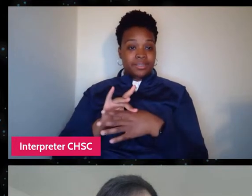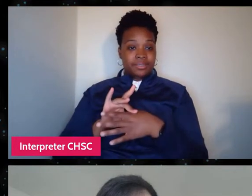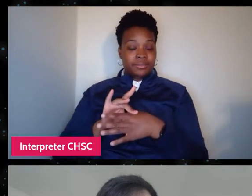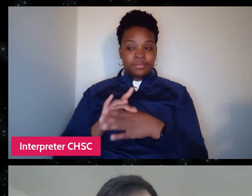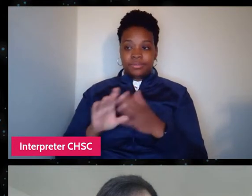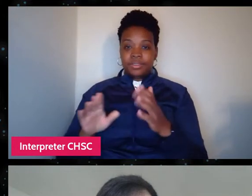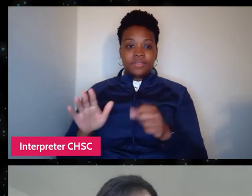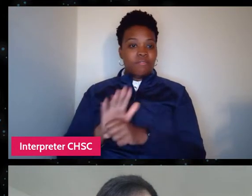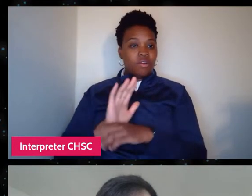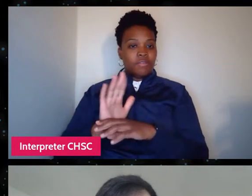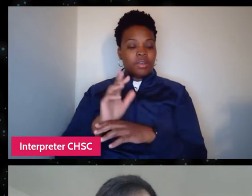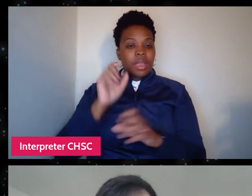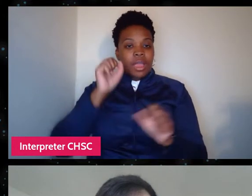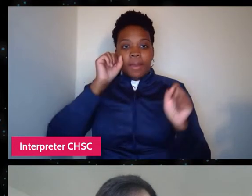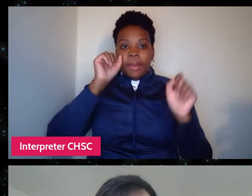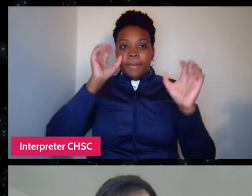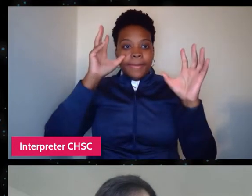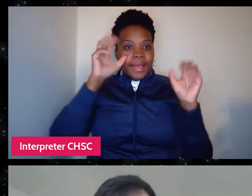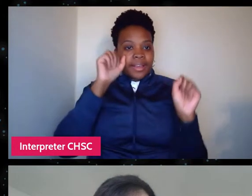to me how